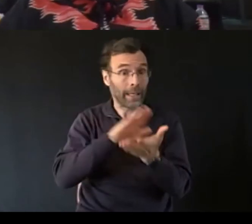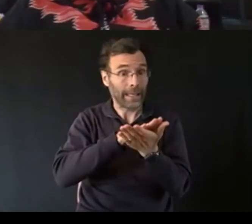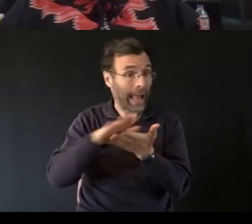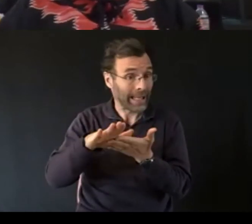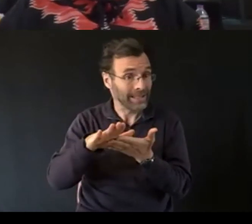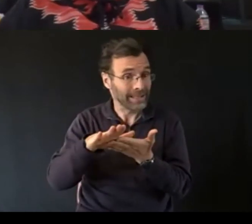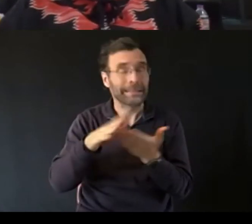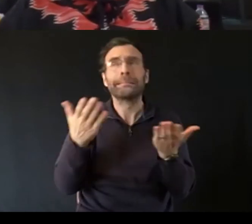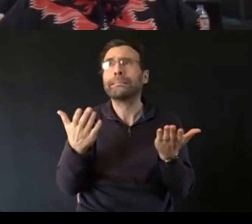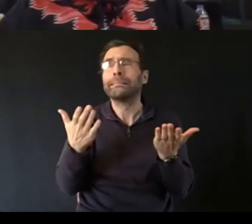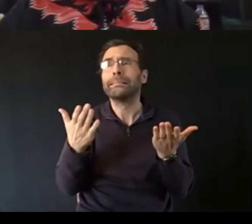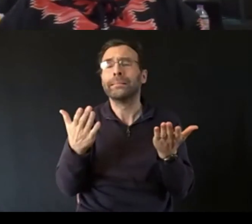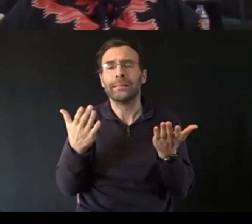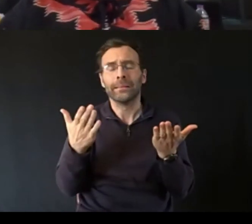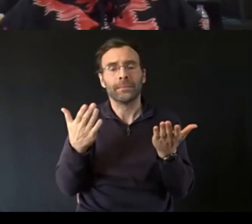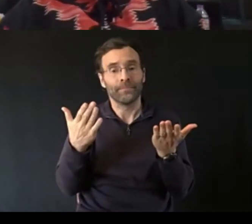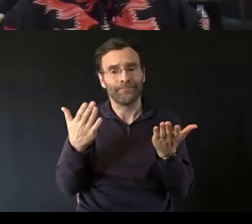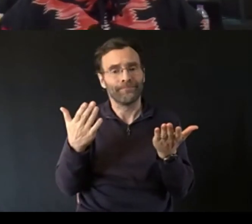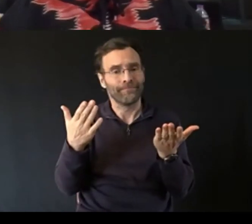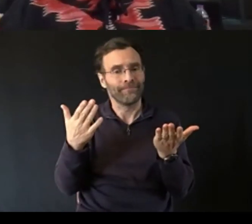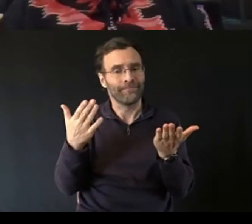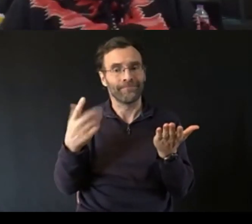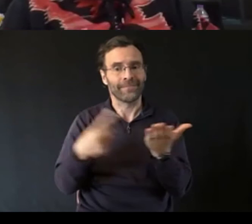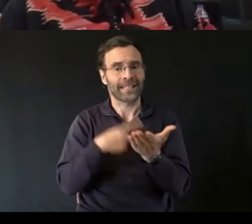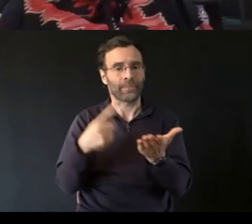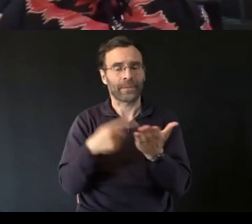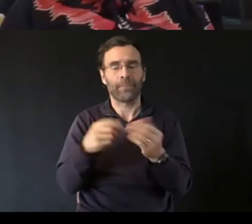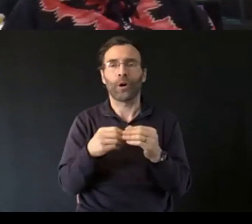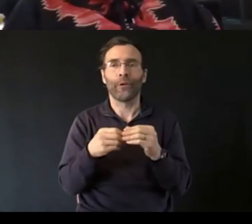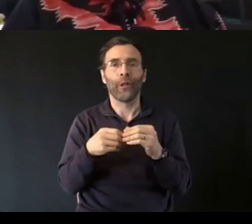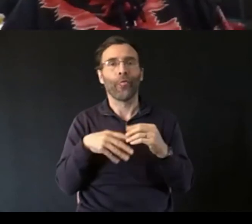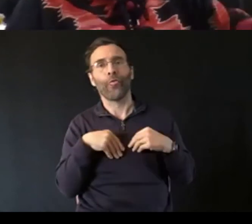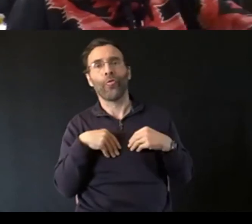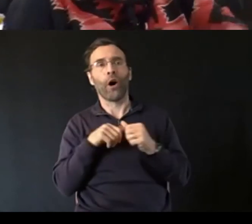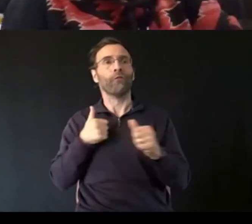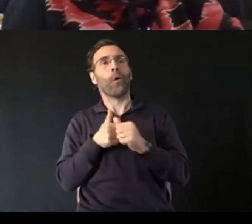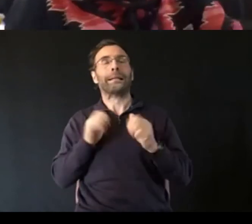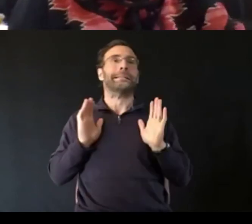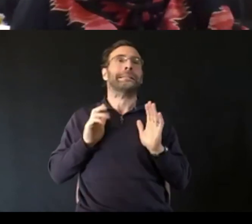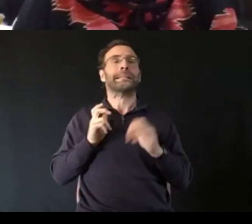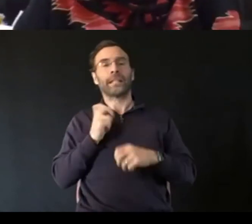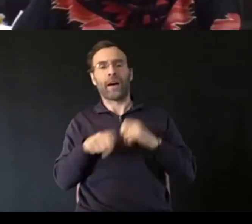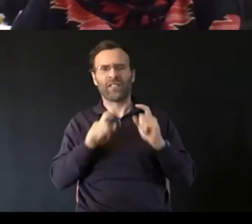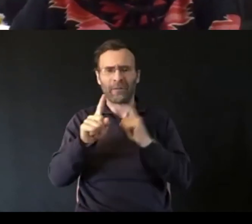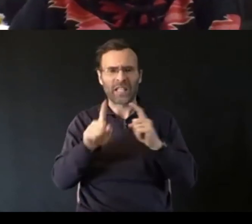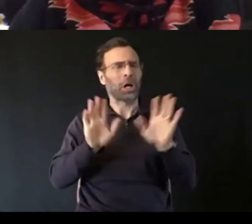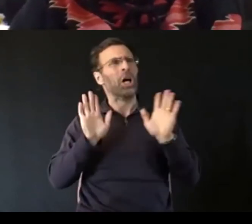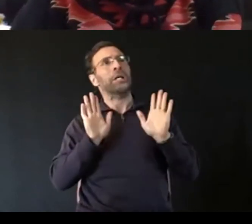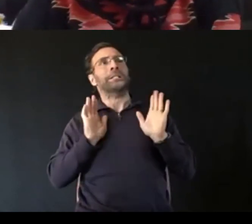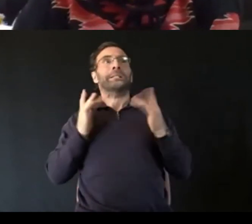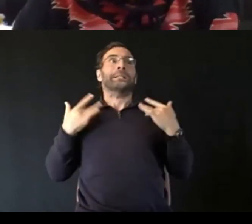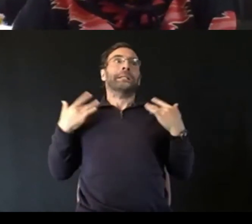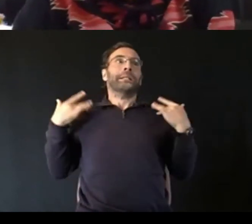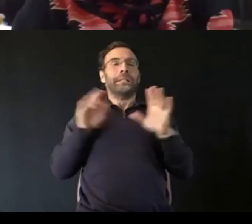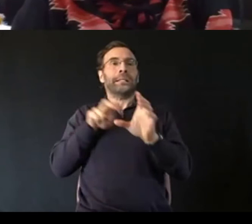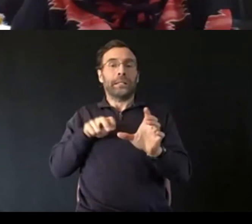is sometimes a passive aggressive avoidance of tough conversations. And when we begin to open our